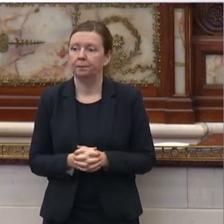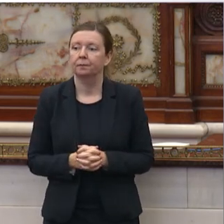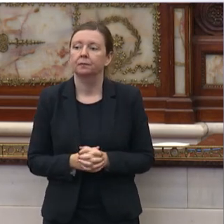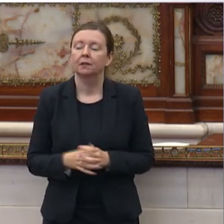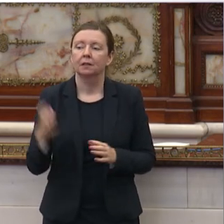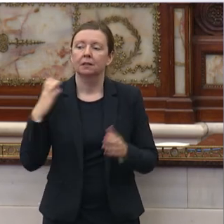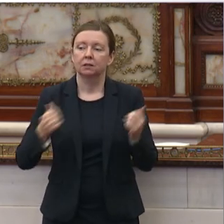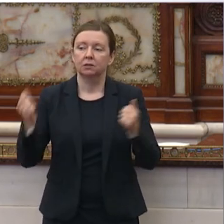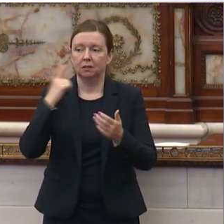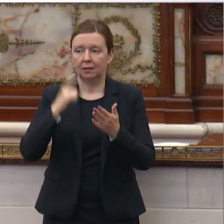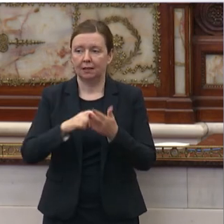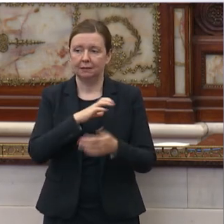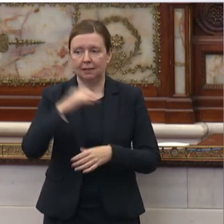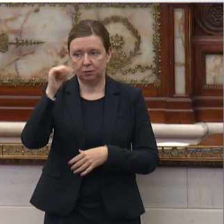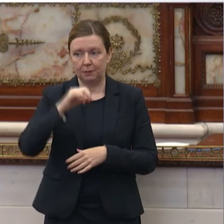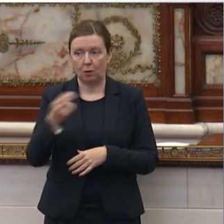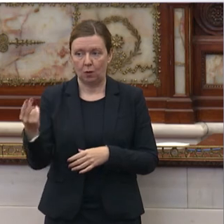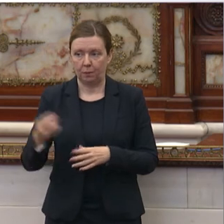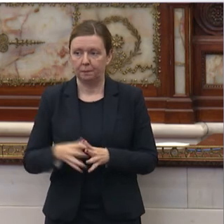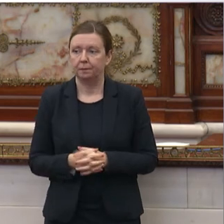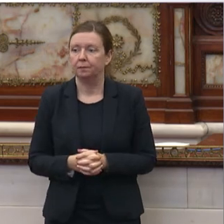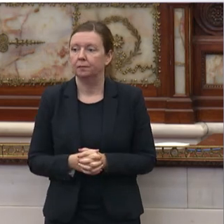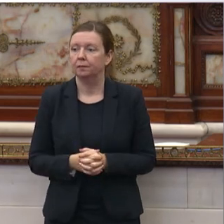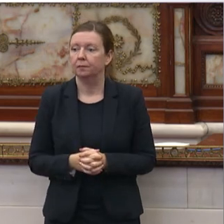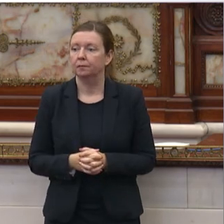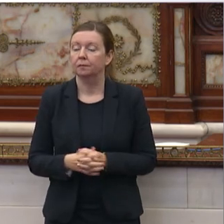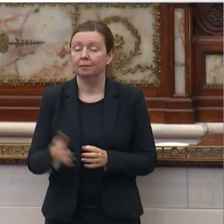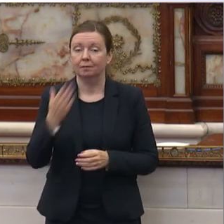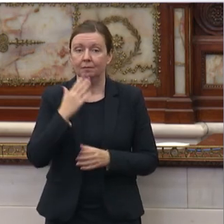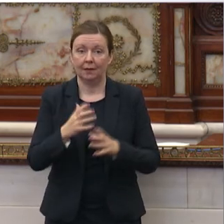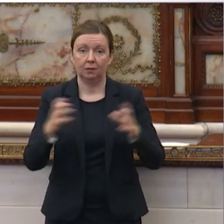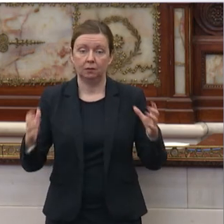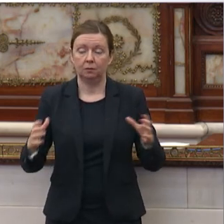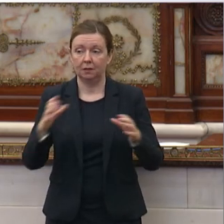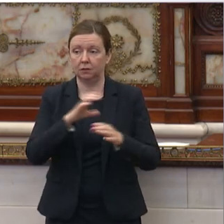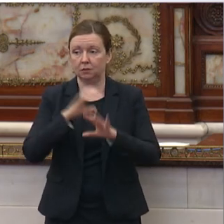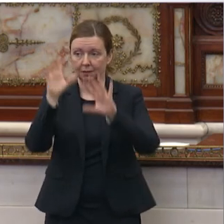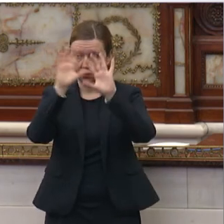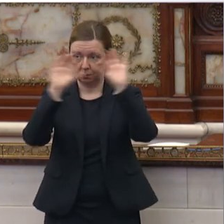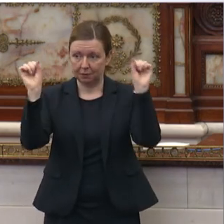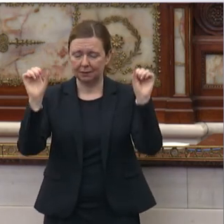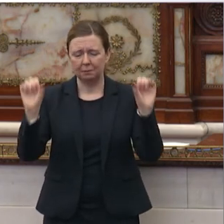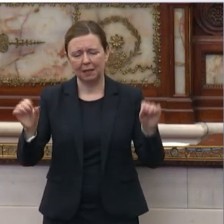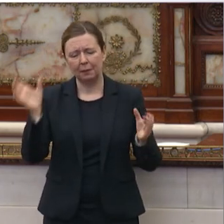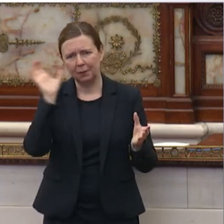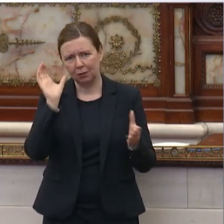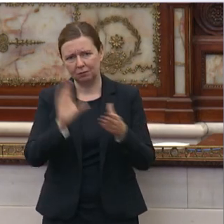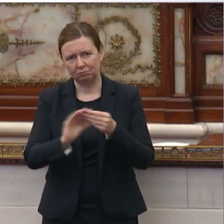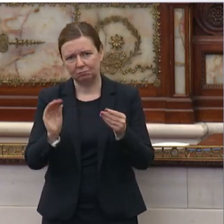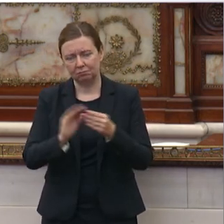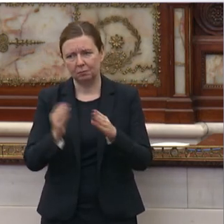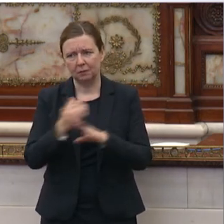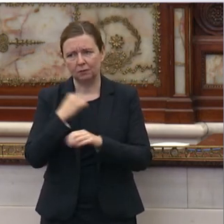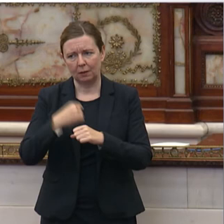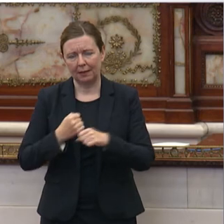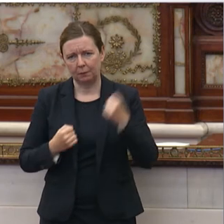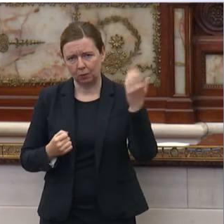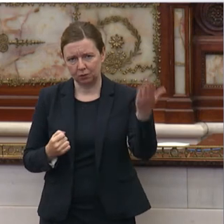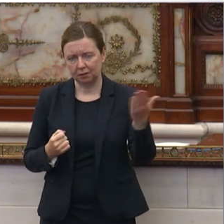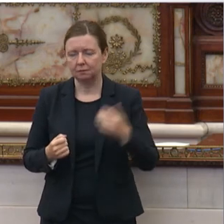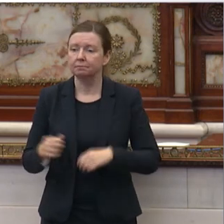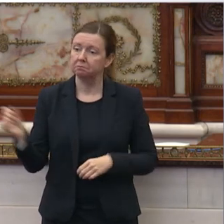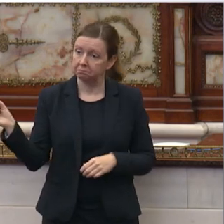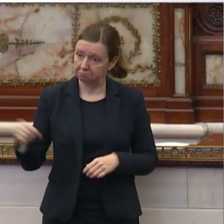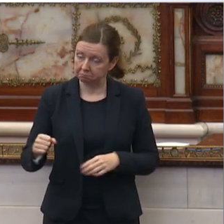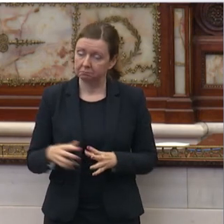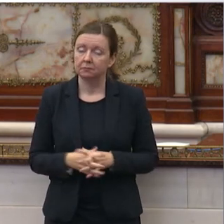Chair recognizes Councilman O. Thank you very much, Council President. May I be heard on this before I make a motion?